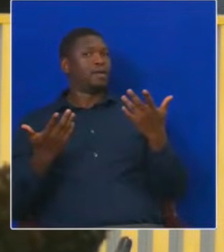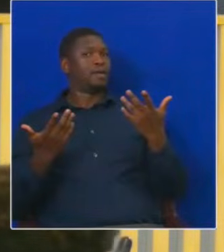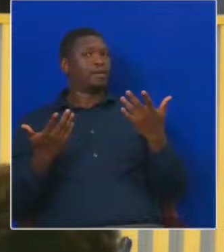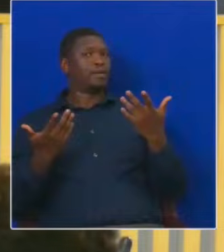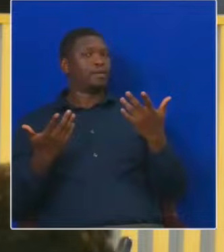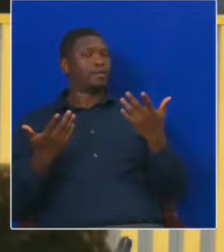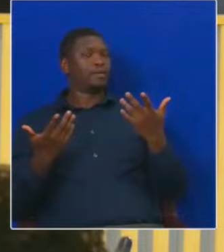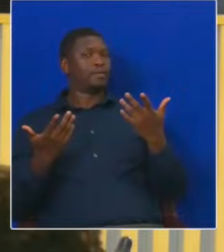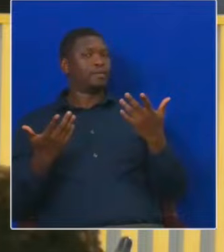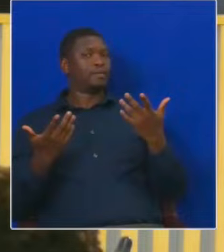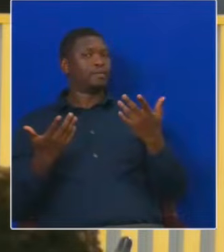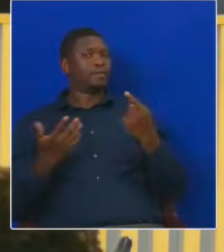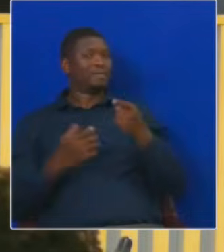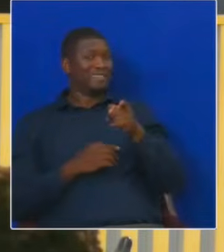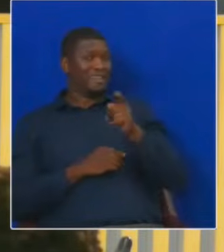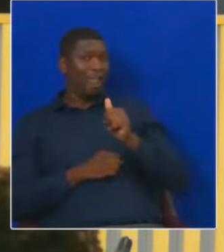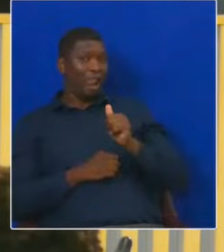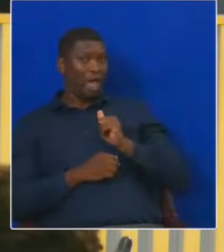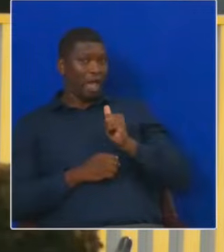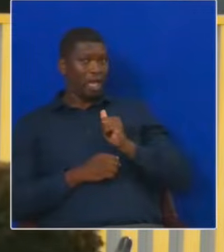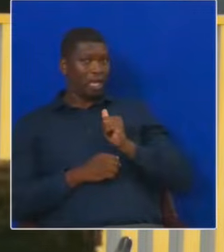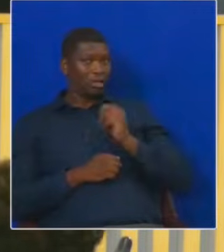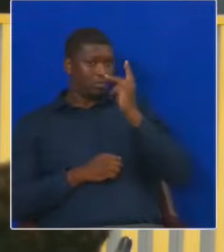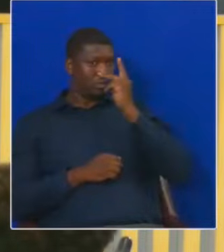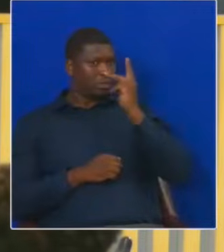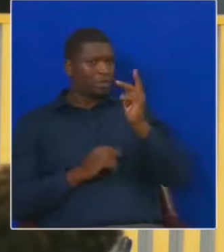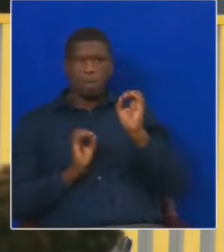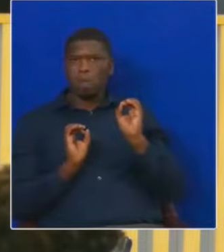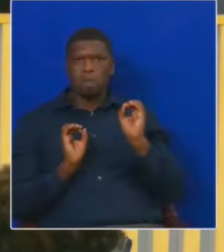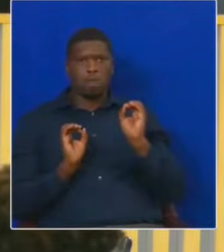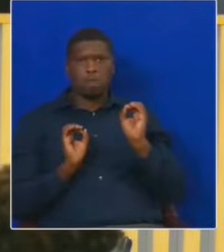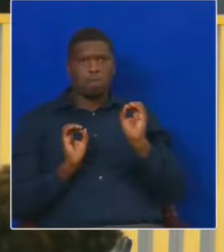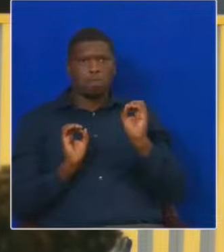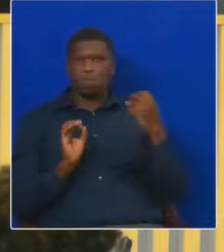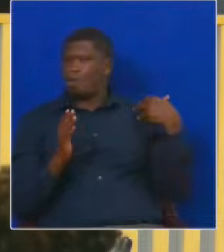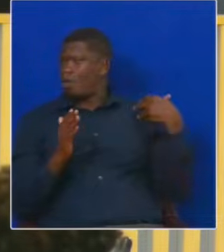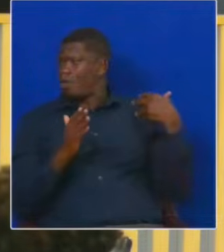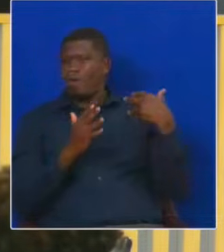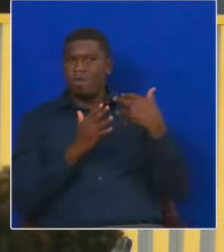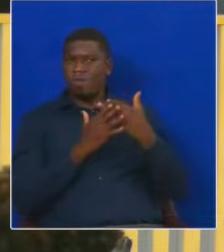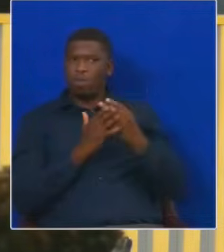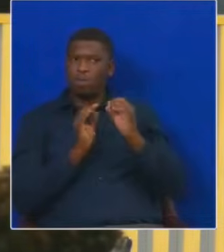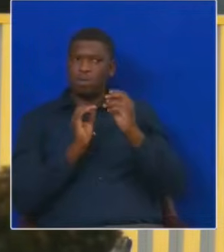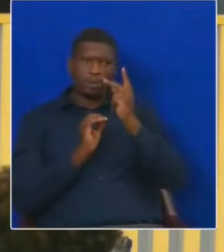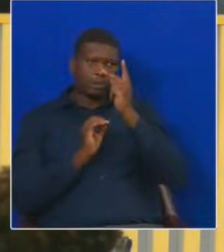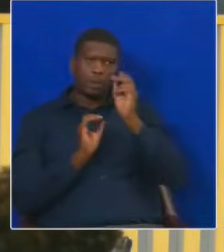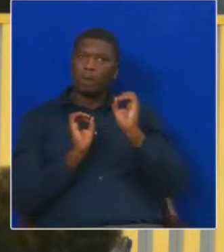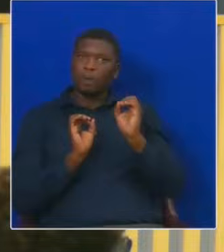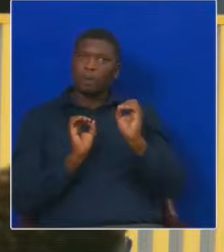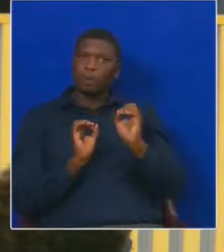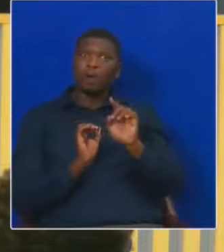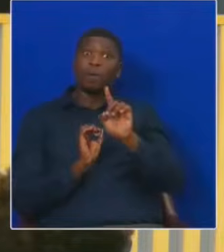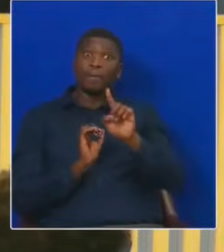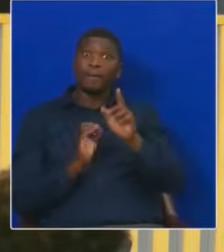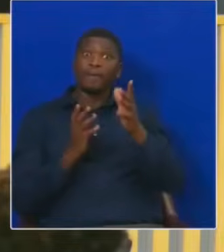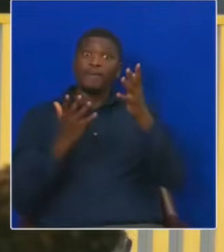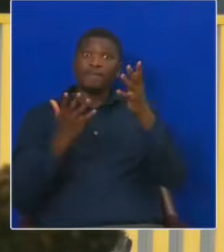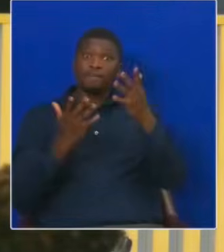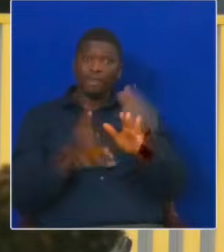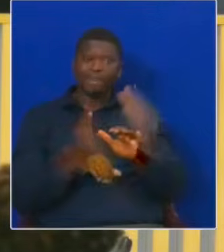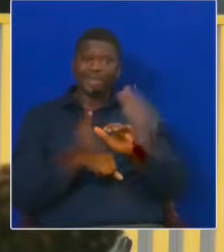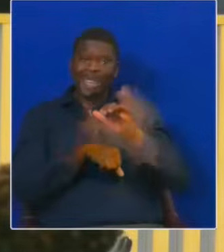Lucky Molefe for a while, but he learned from his friends